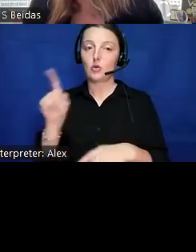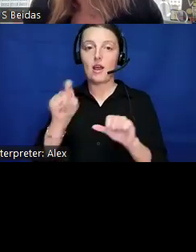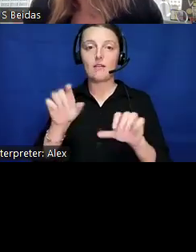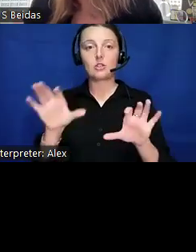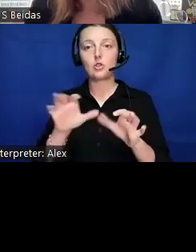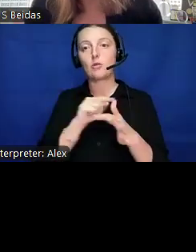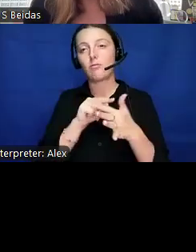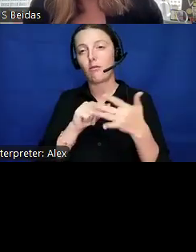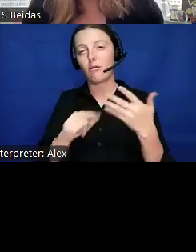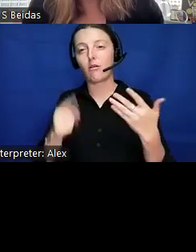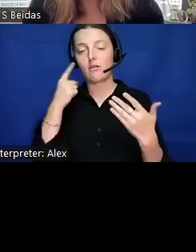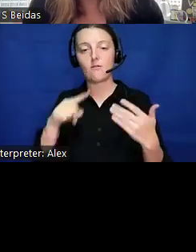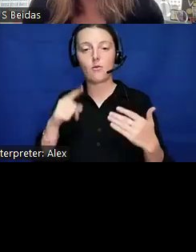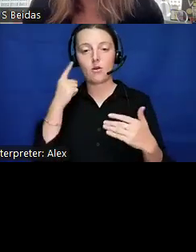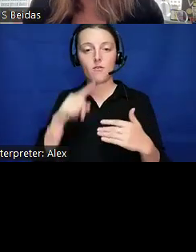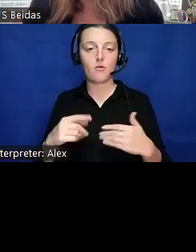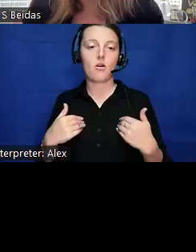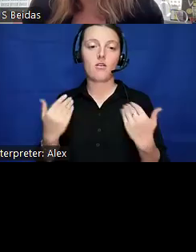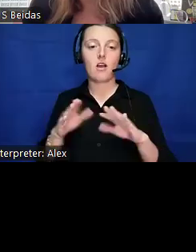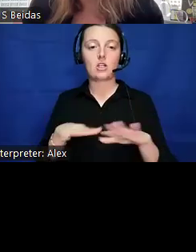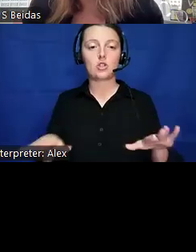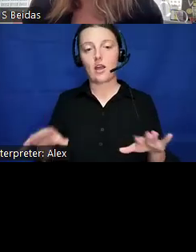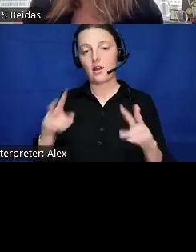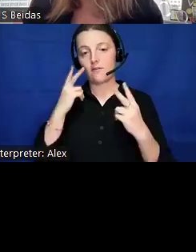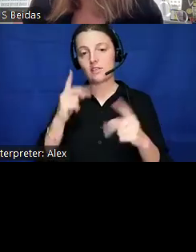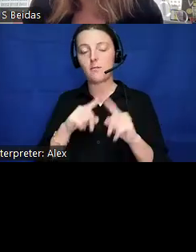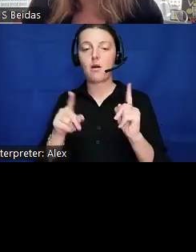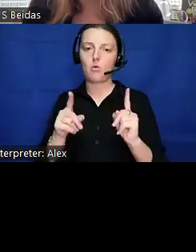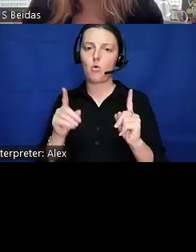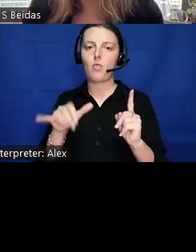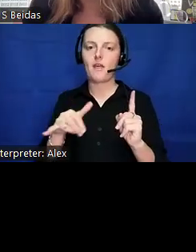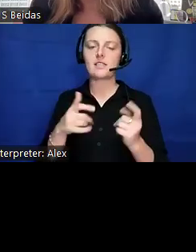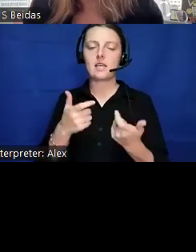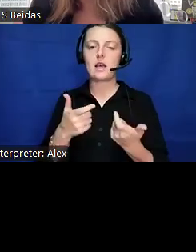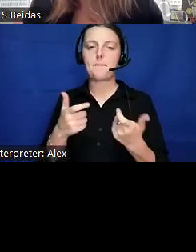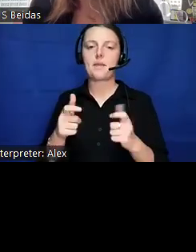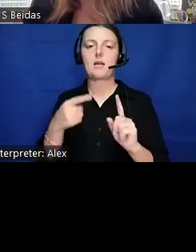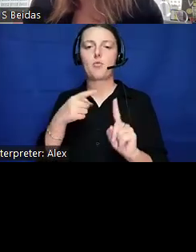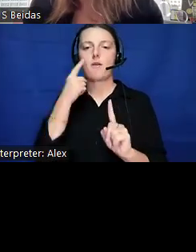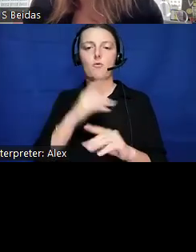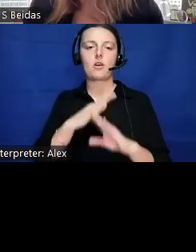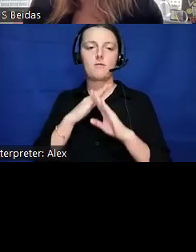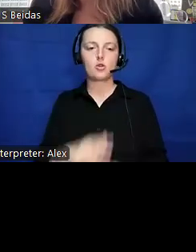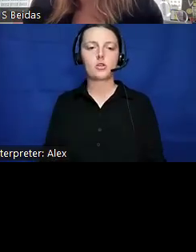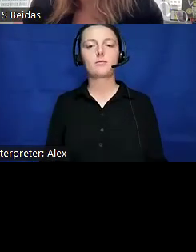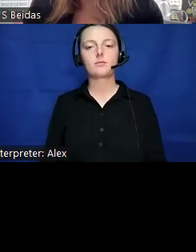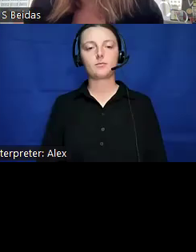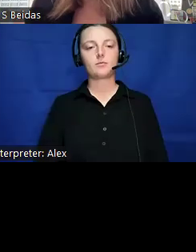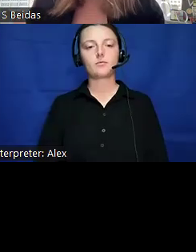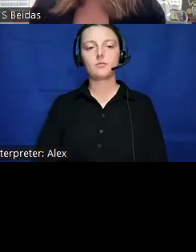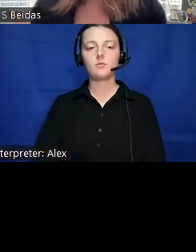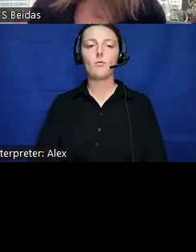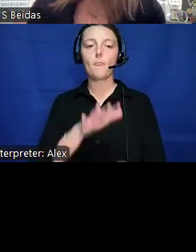is a prime point for intervention. And the American Academy of Pediatrics urges pediatricians to counsel around secure